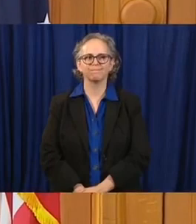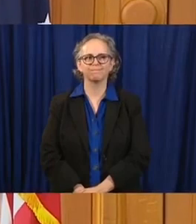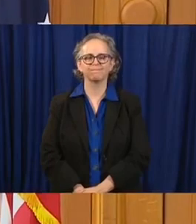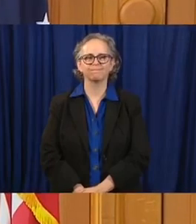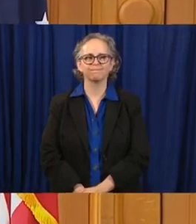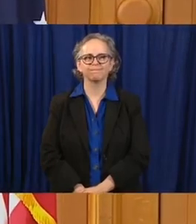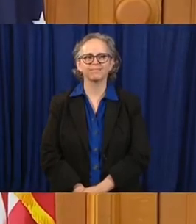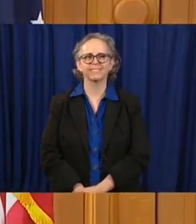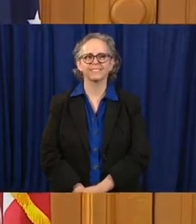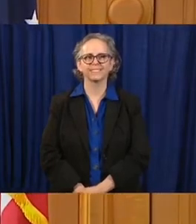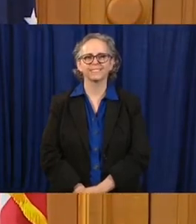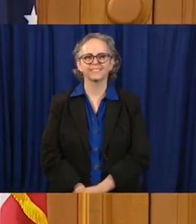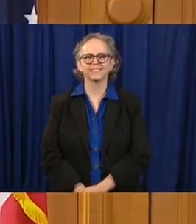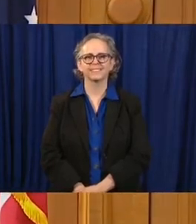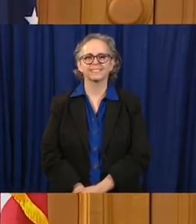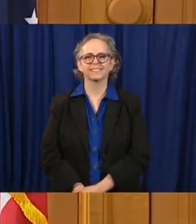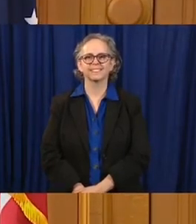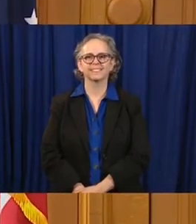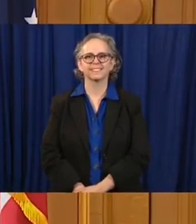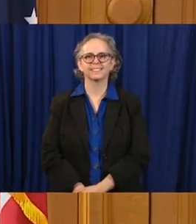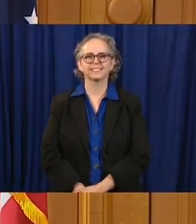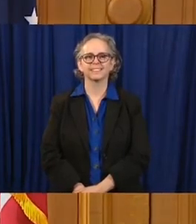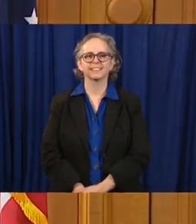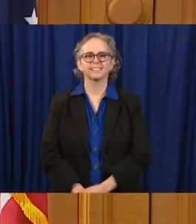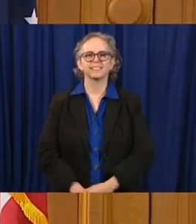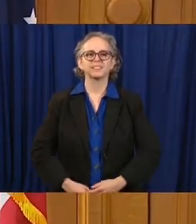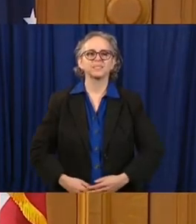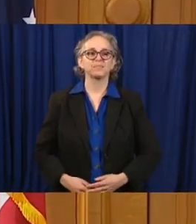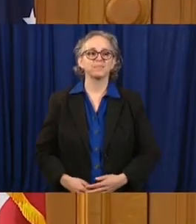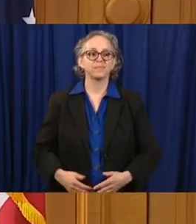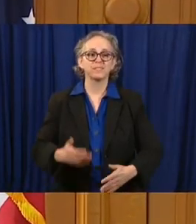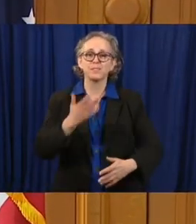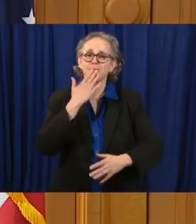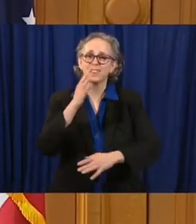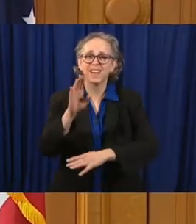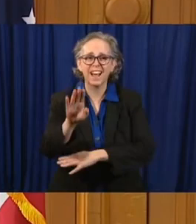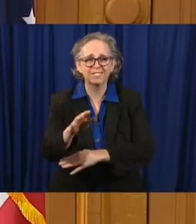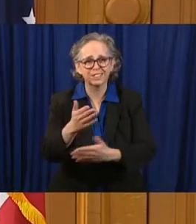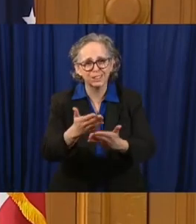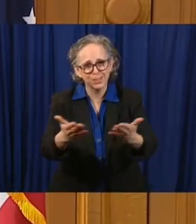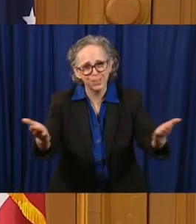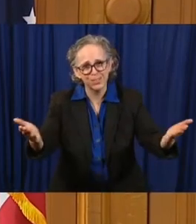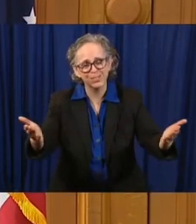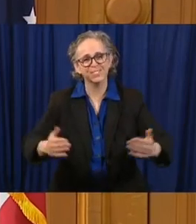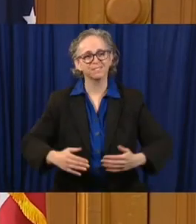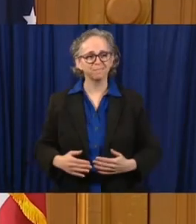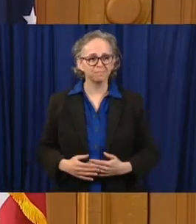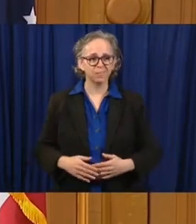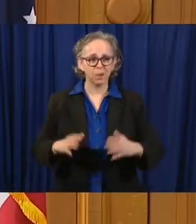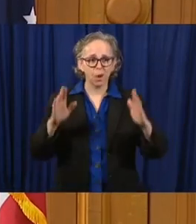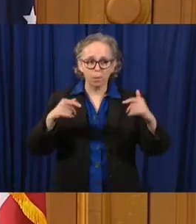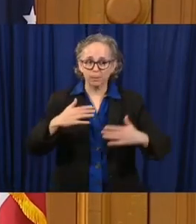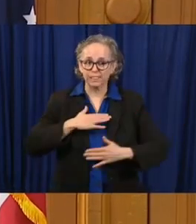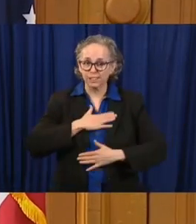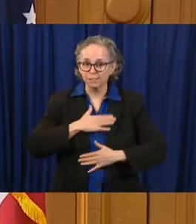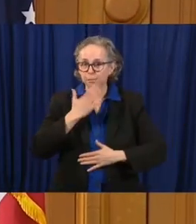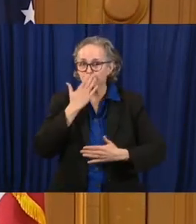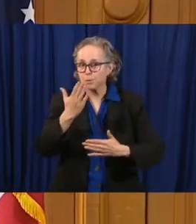COVID-19. As you can see, Governor Mike DeWine just stepped up to the podium for his daily briefing. As soon as he gets settled in,